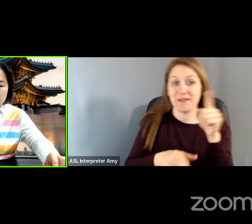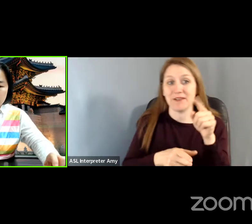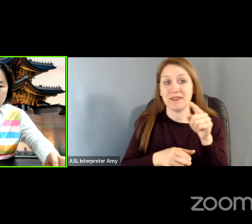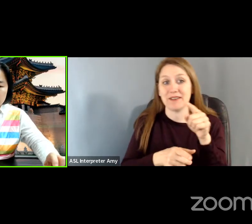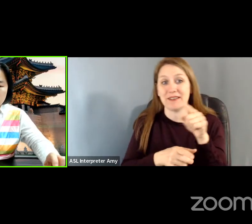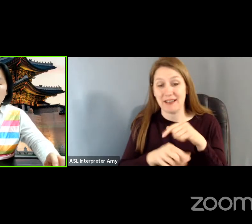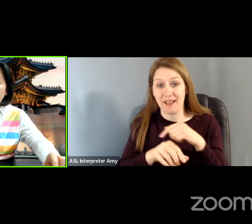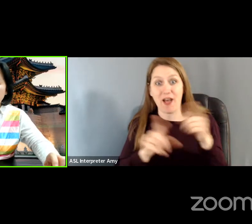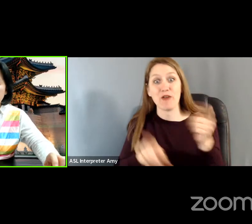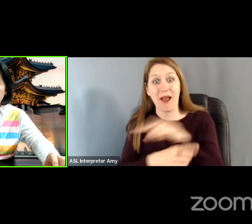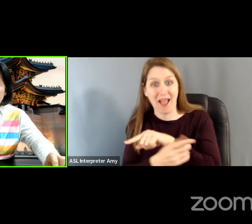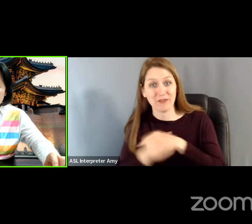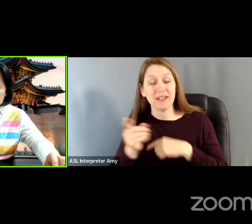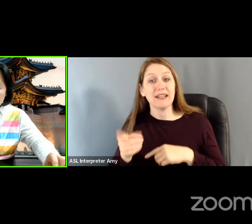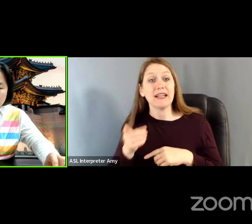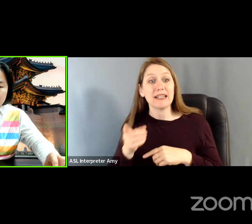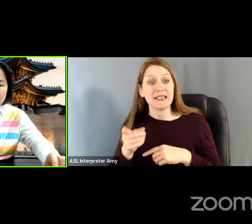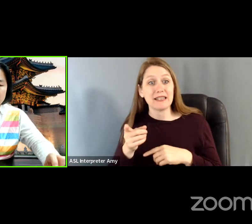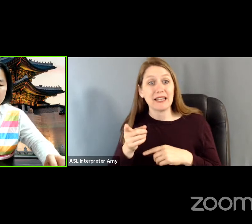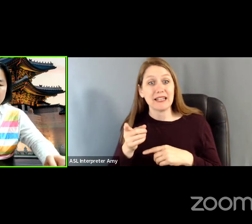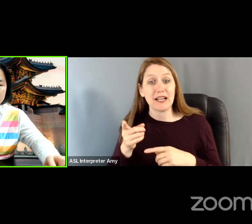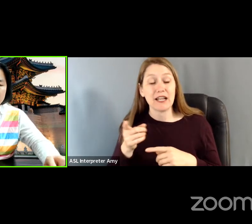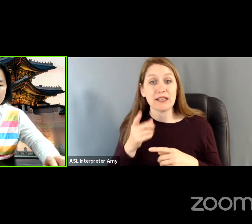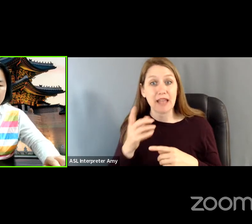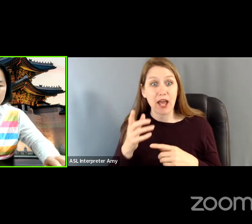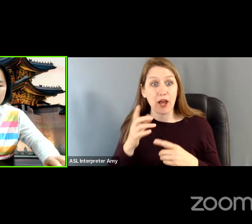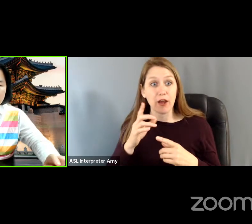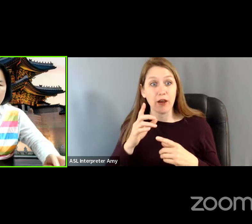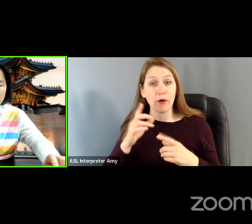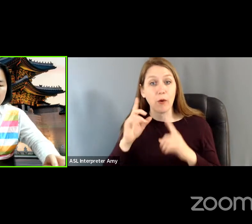to people who have been eaten by tigers.